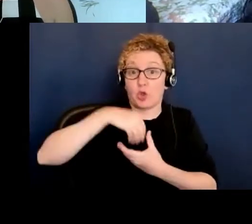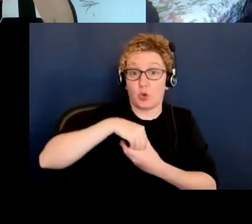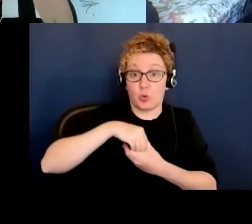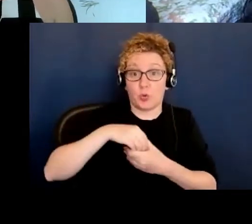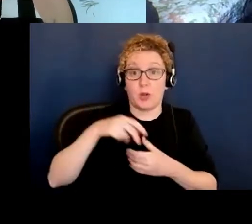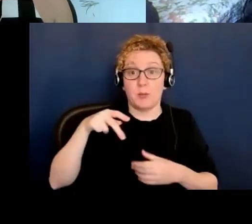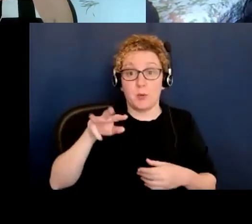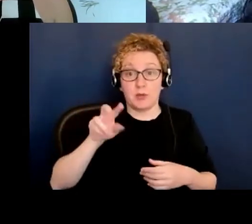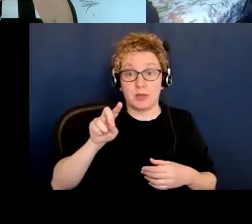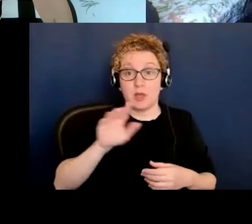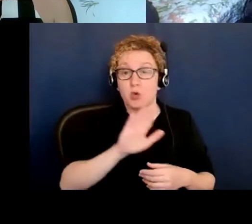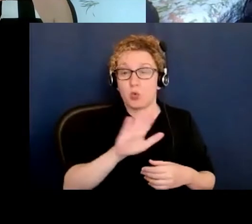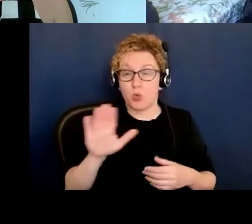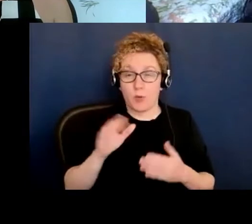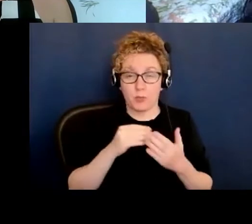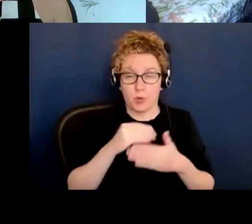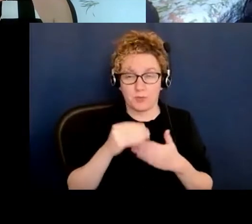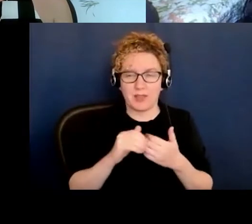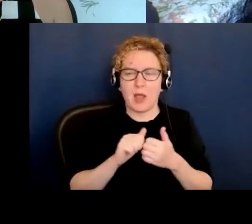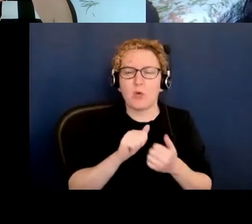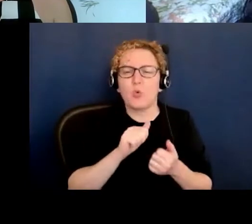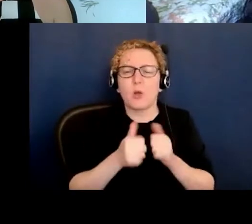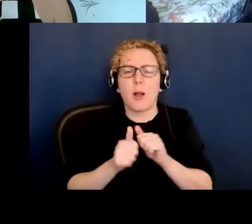in your programs, and how do you accommodate them?